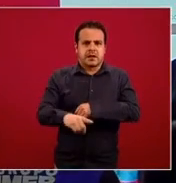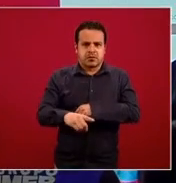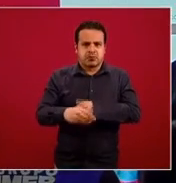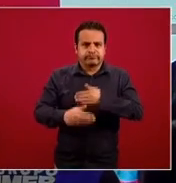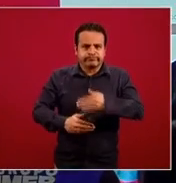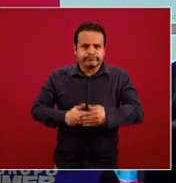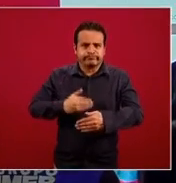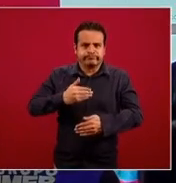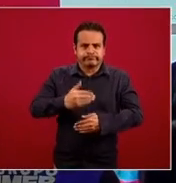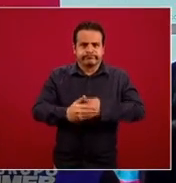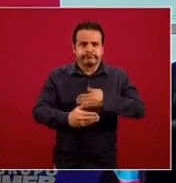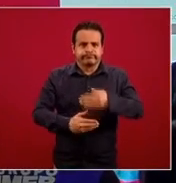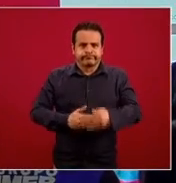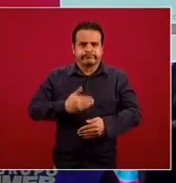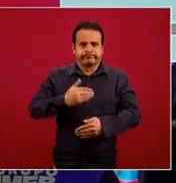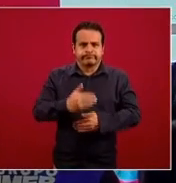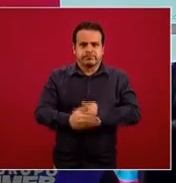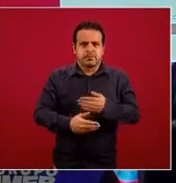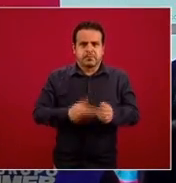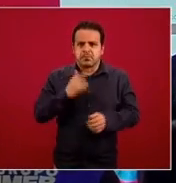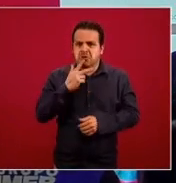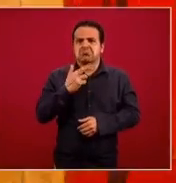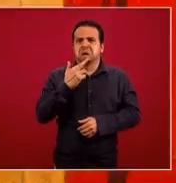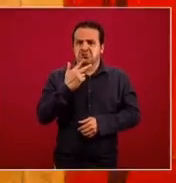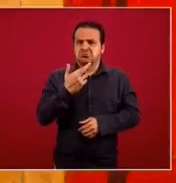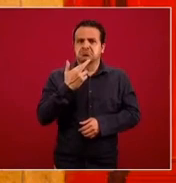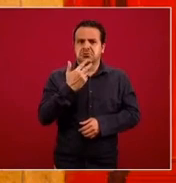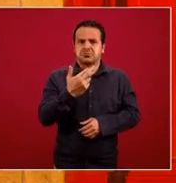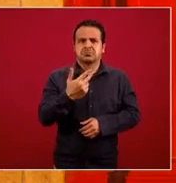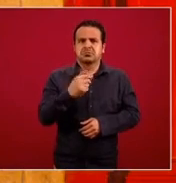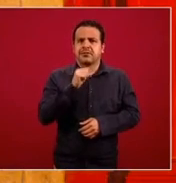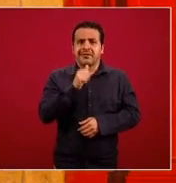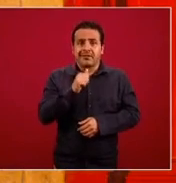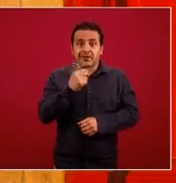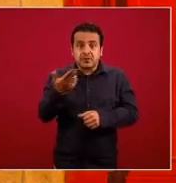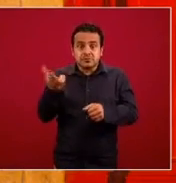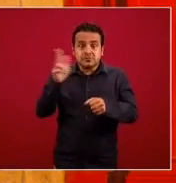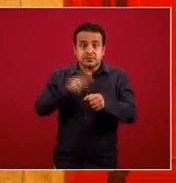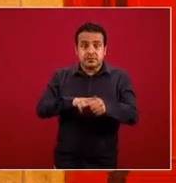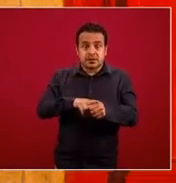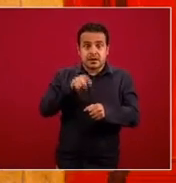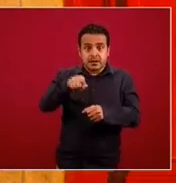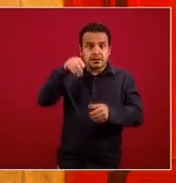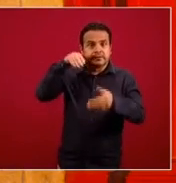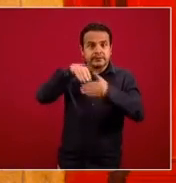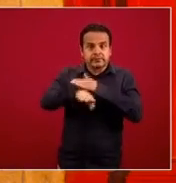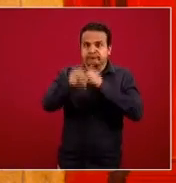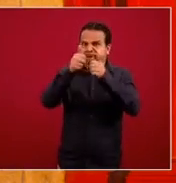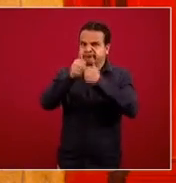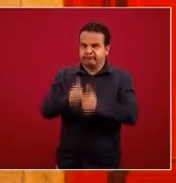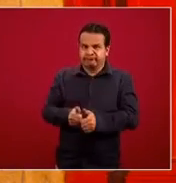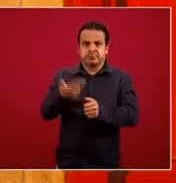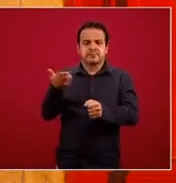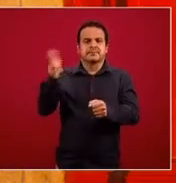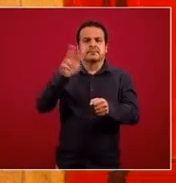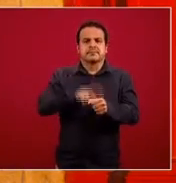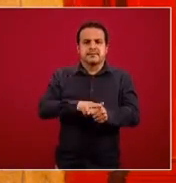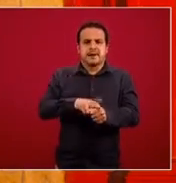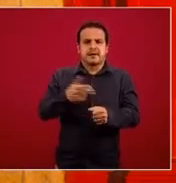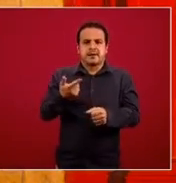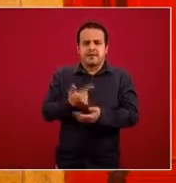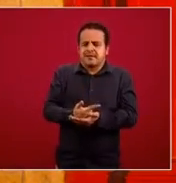some warning signs, some warning symptoms, and they remain to be hospitalized.